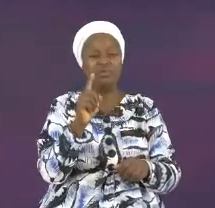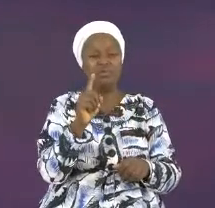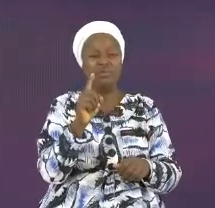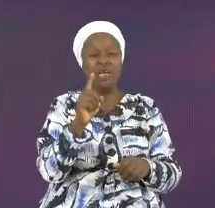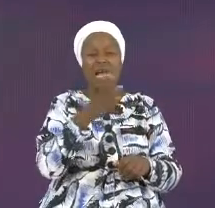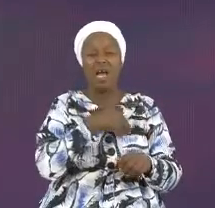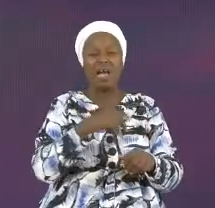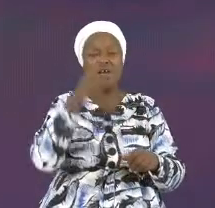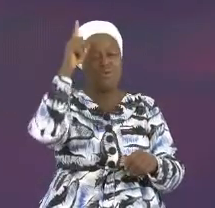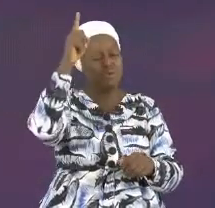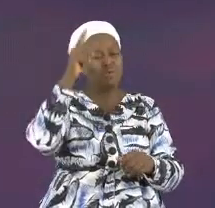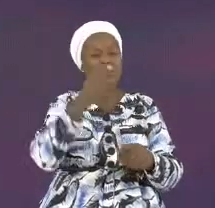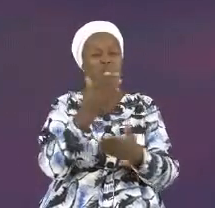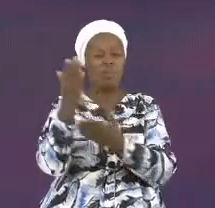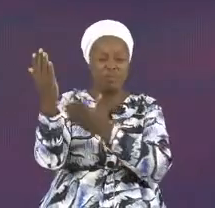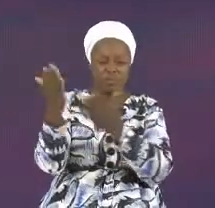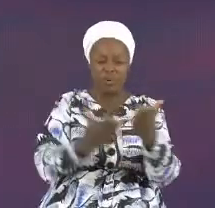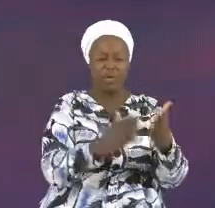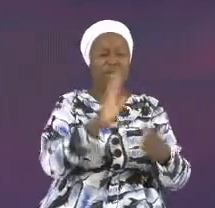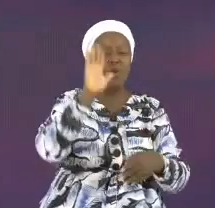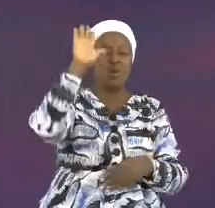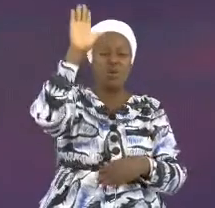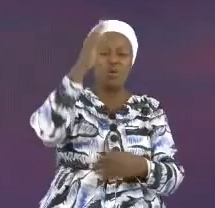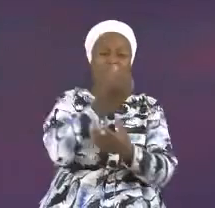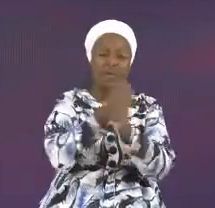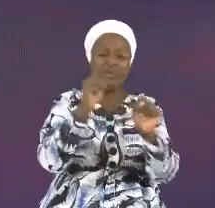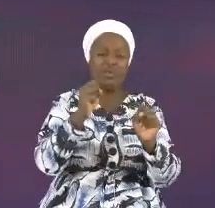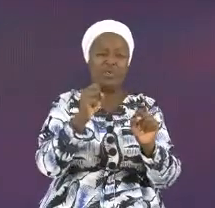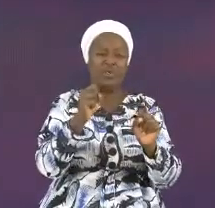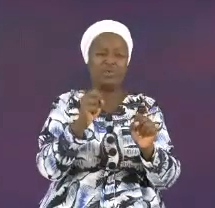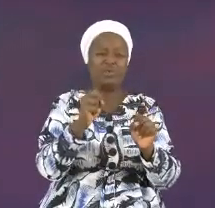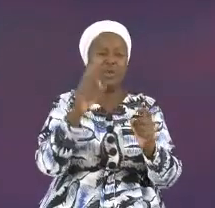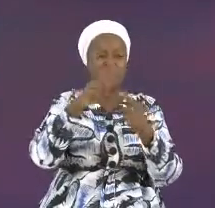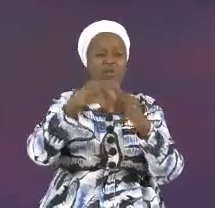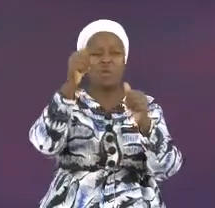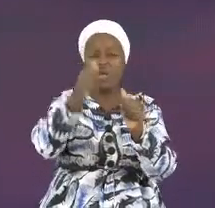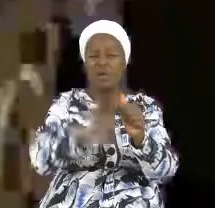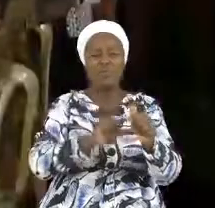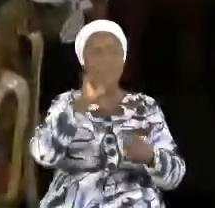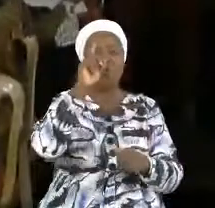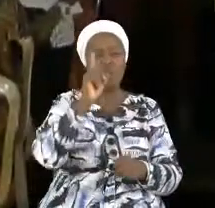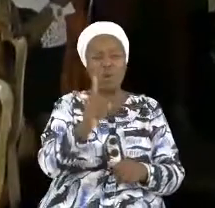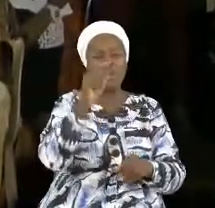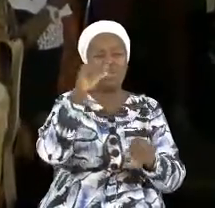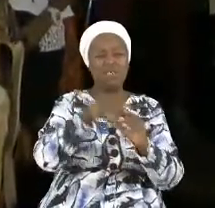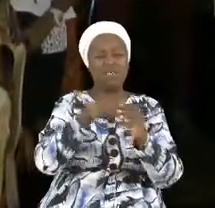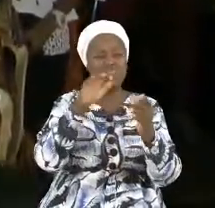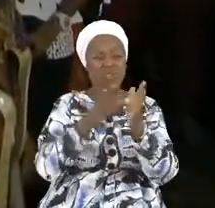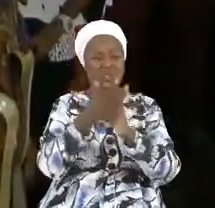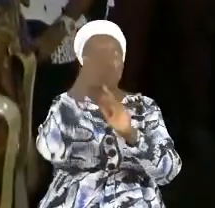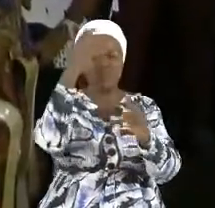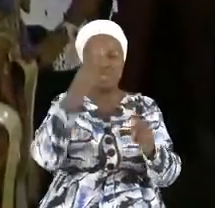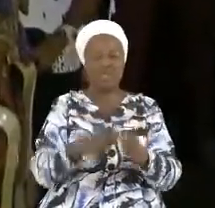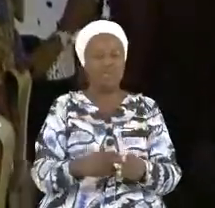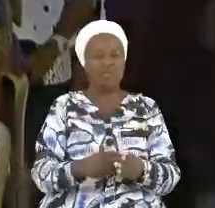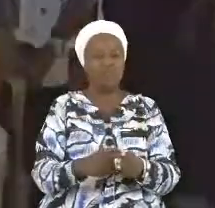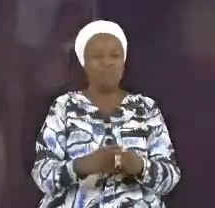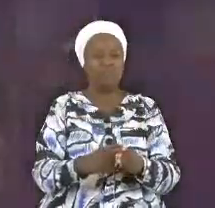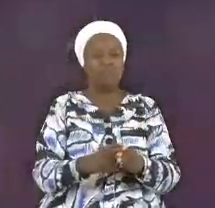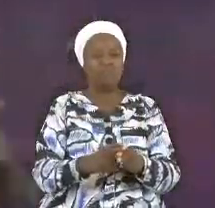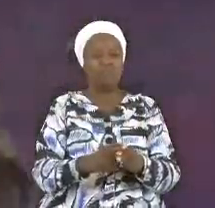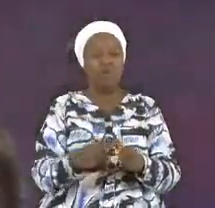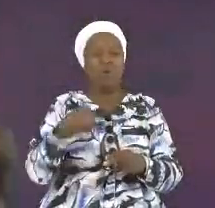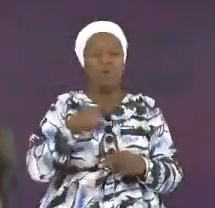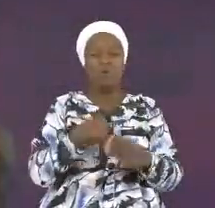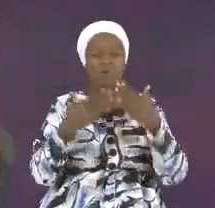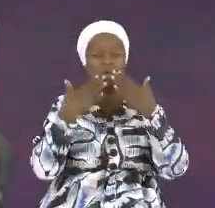your salvation, redemption, salvation to everyone in Jesus' name. Amen. Thank you, because we